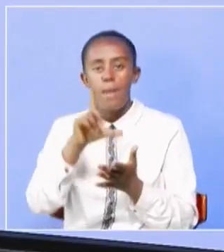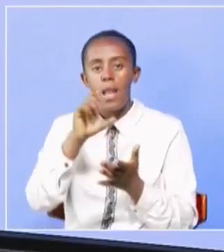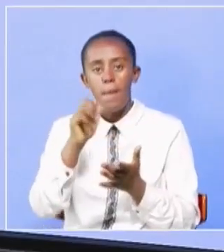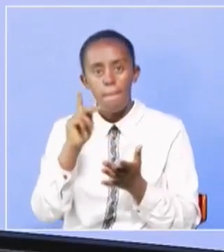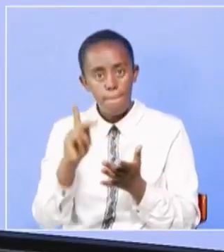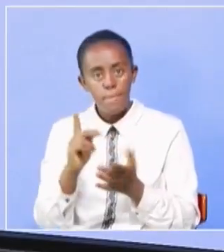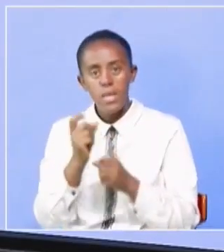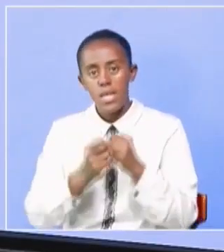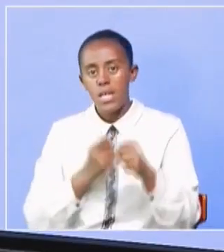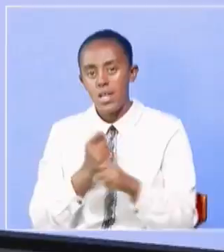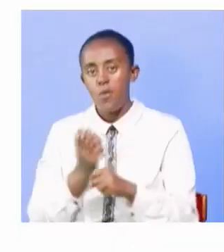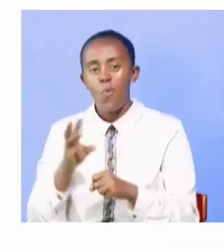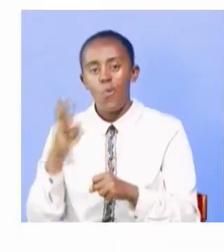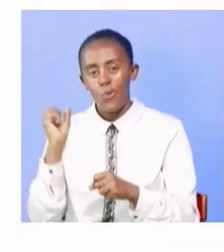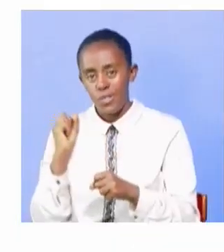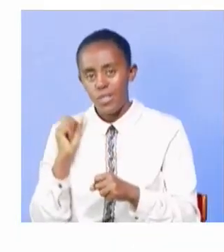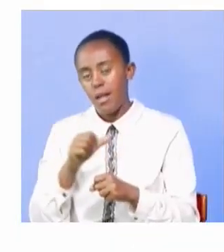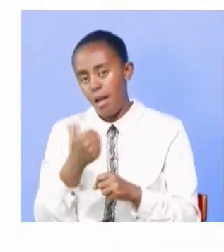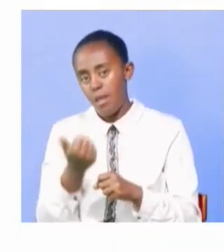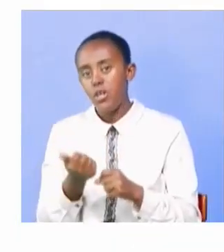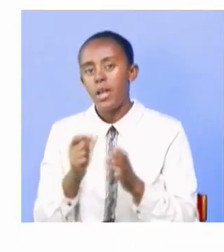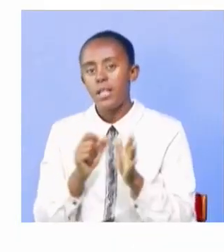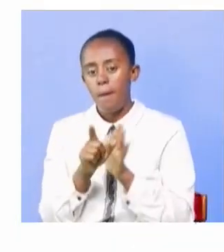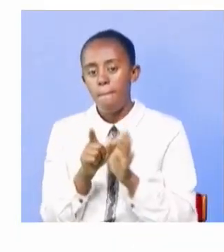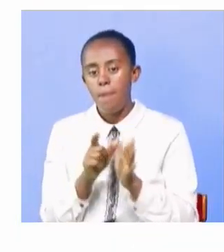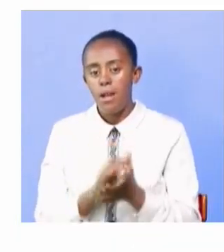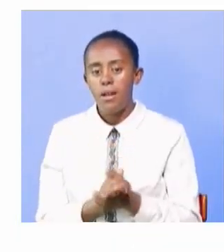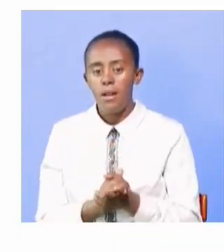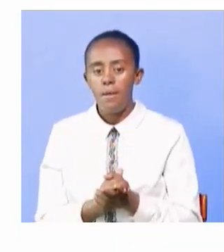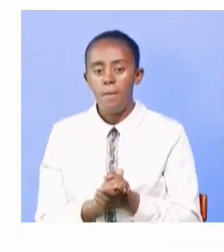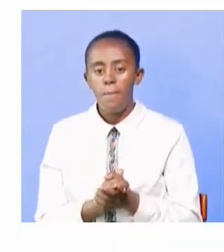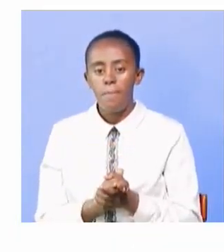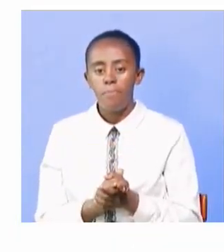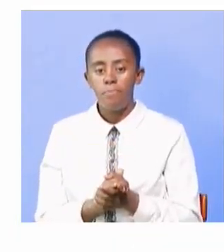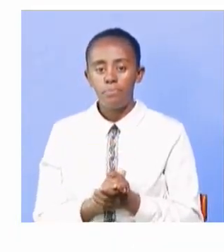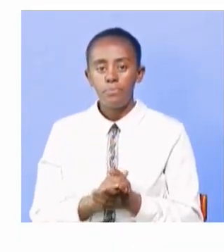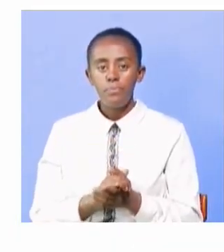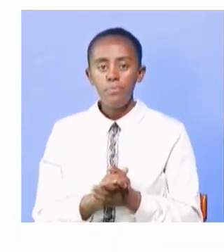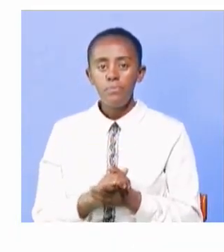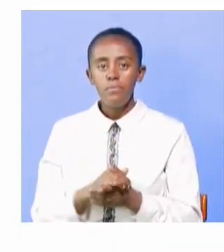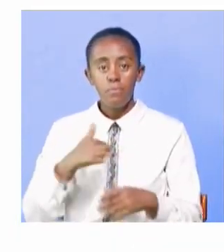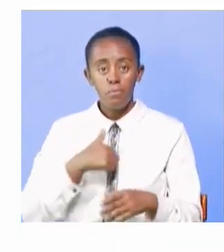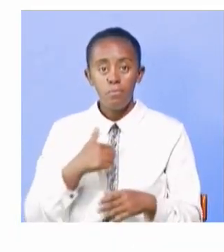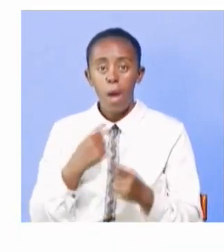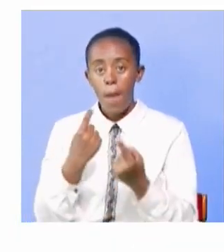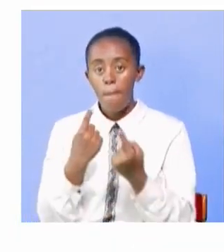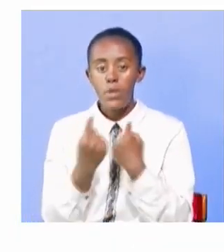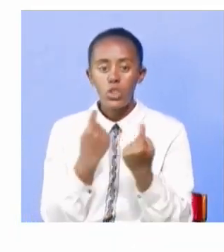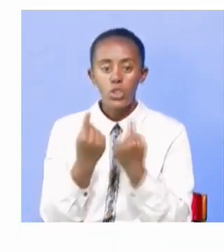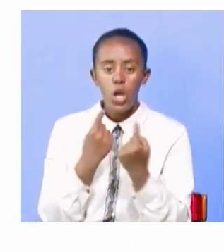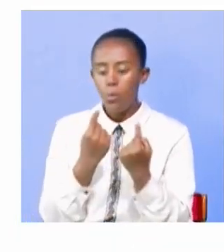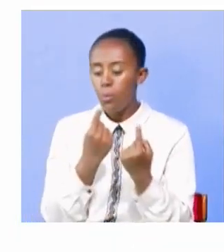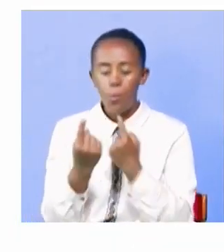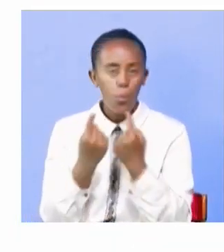is about. Another example. My birthday